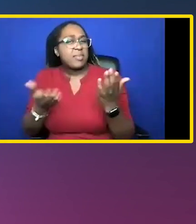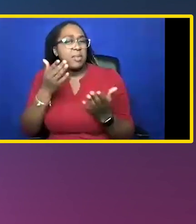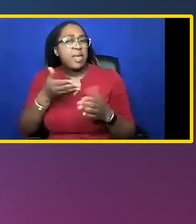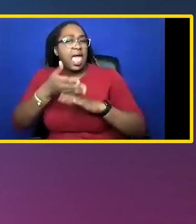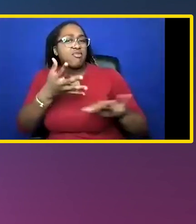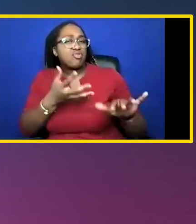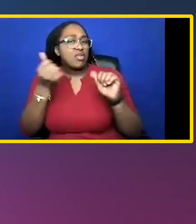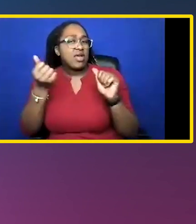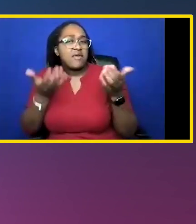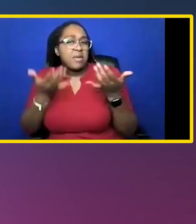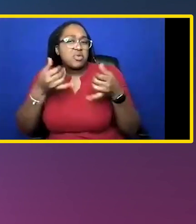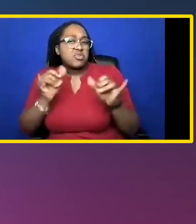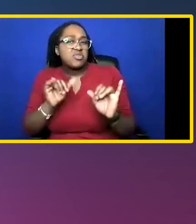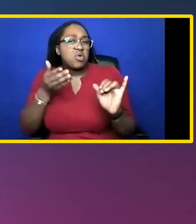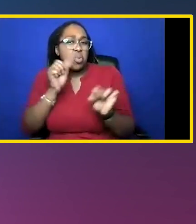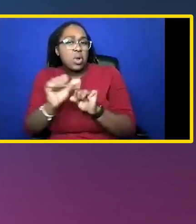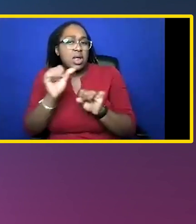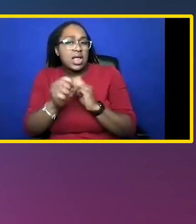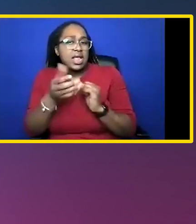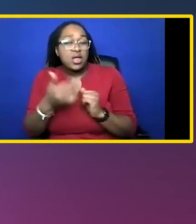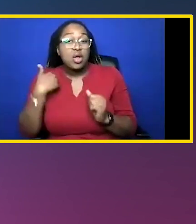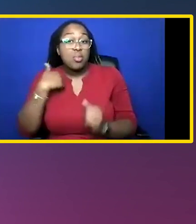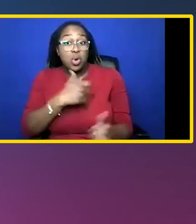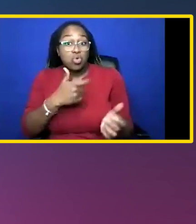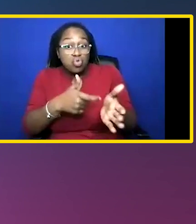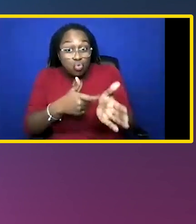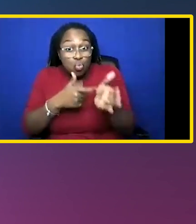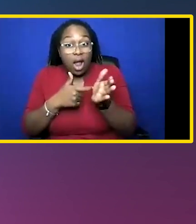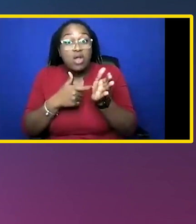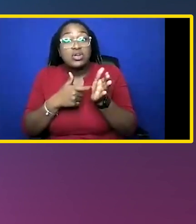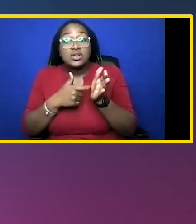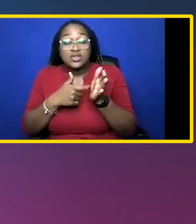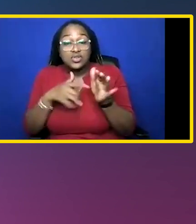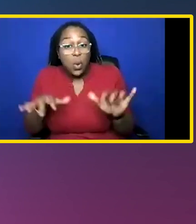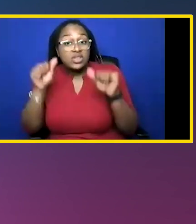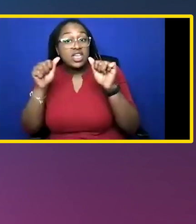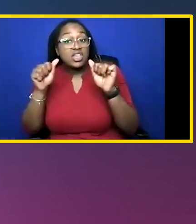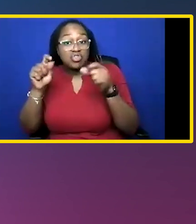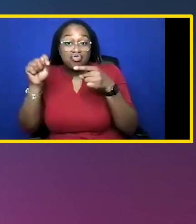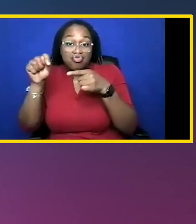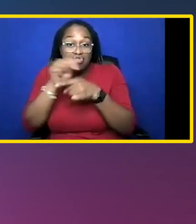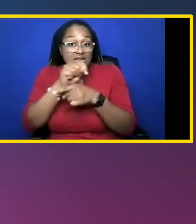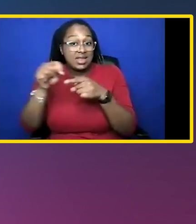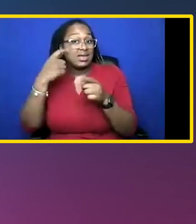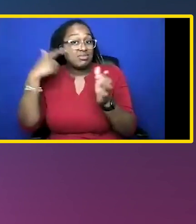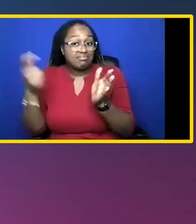King, or maybe you were still there. We were required to go through a training to identify